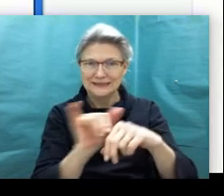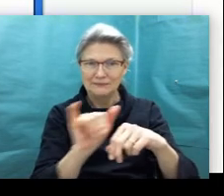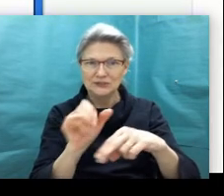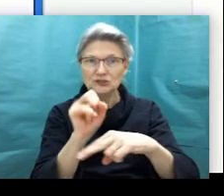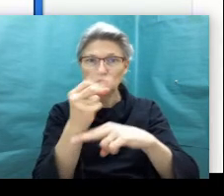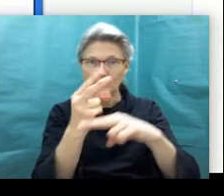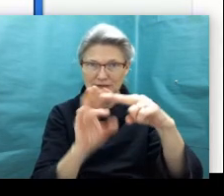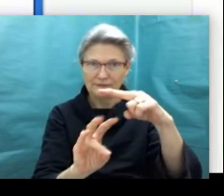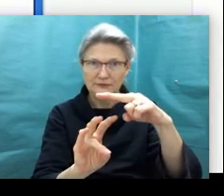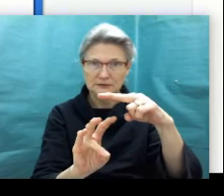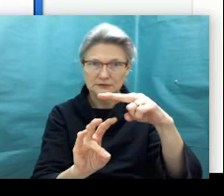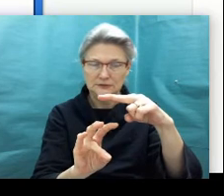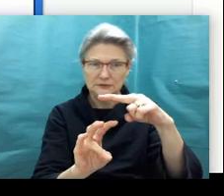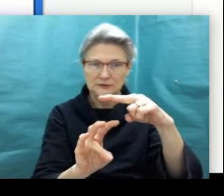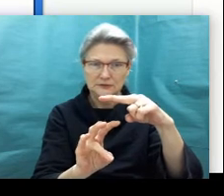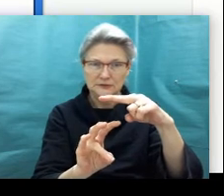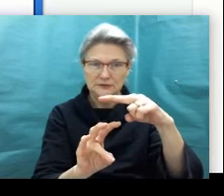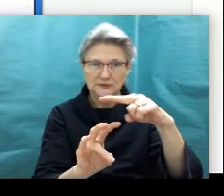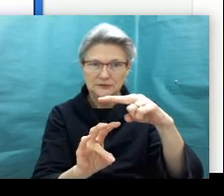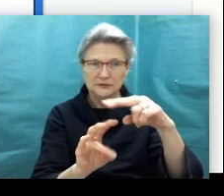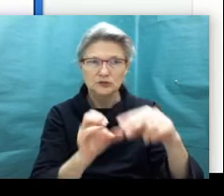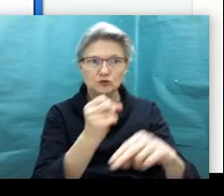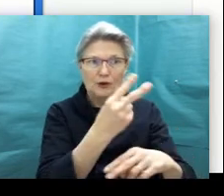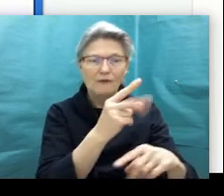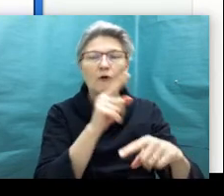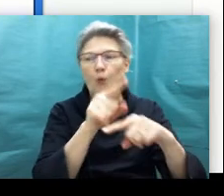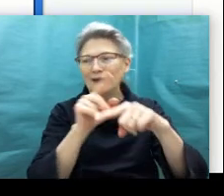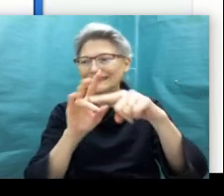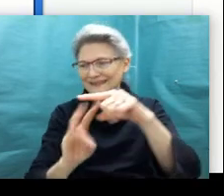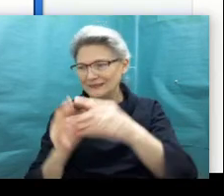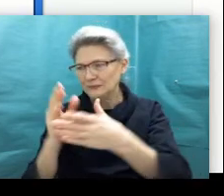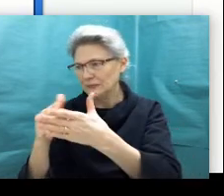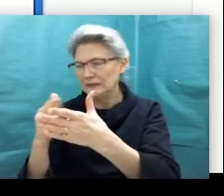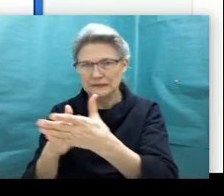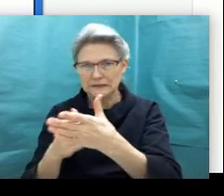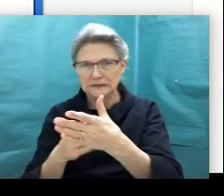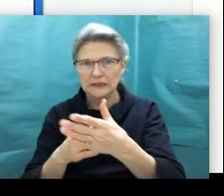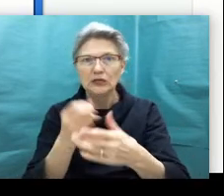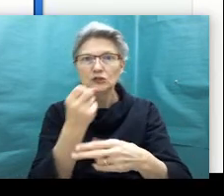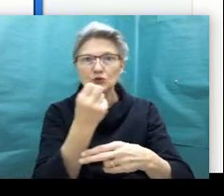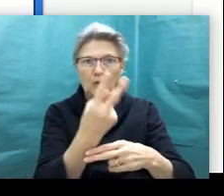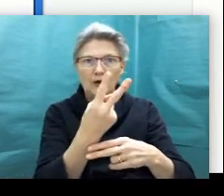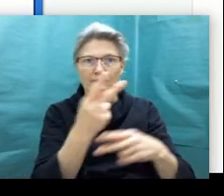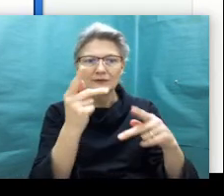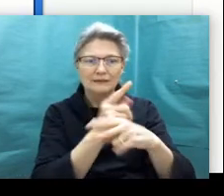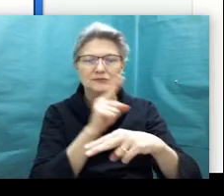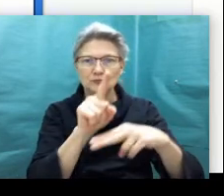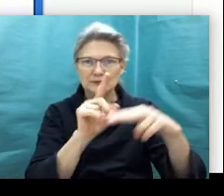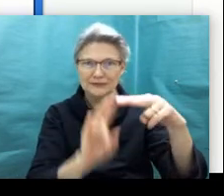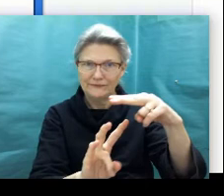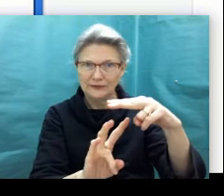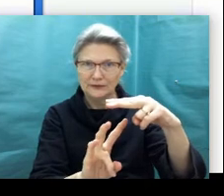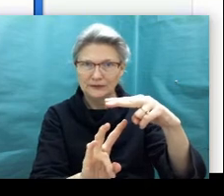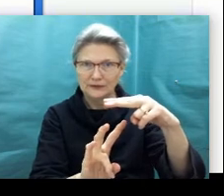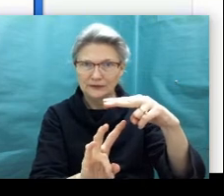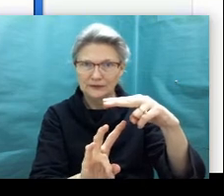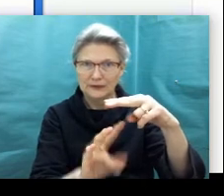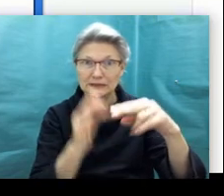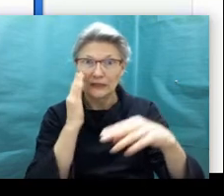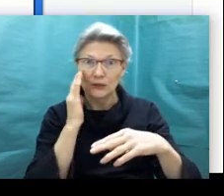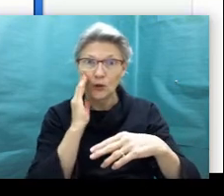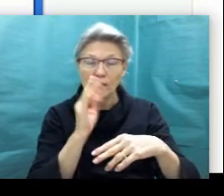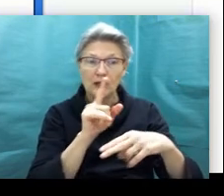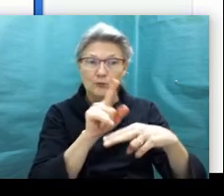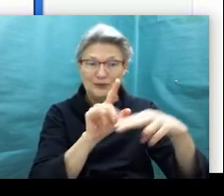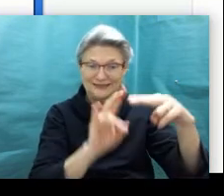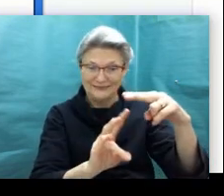12 sevenths. I could also think of it like this, 12 times 1/7, because I know that I